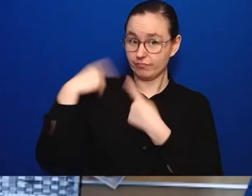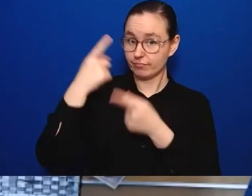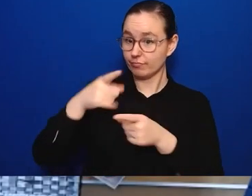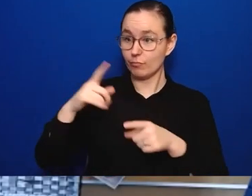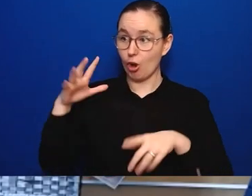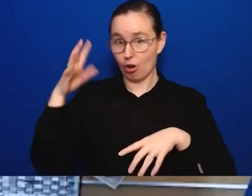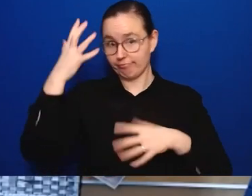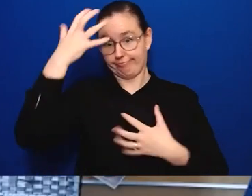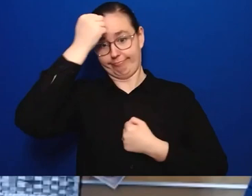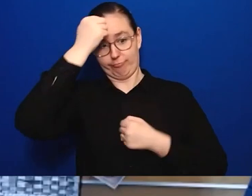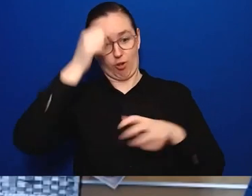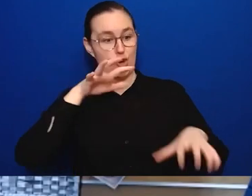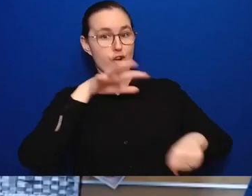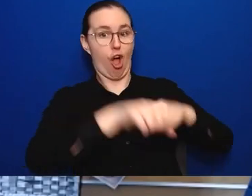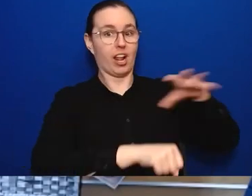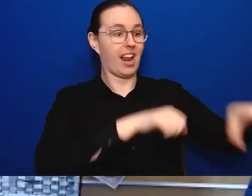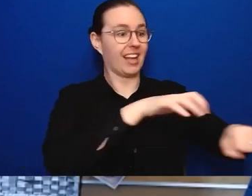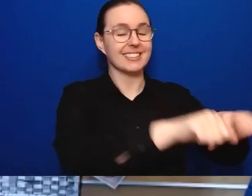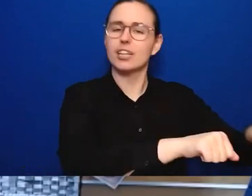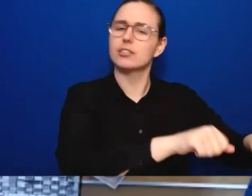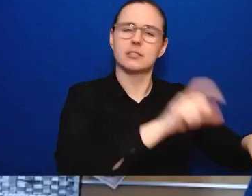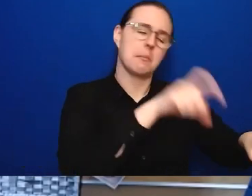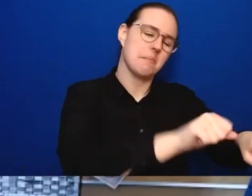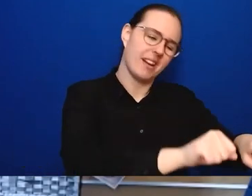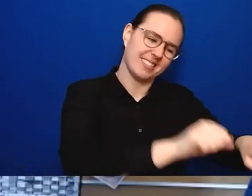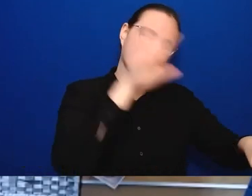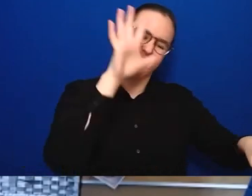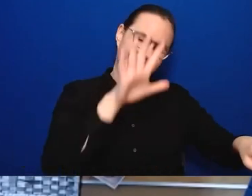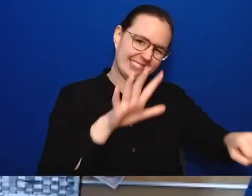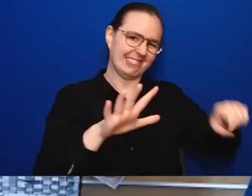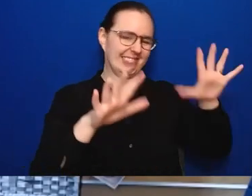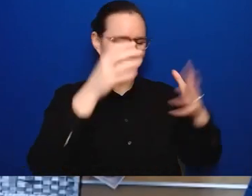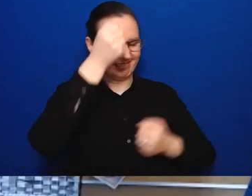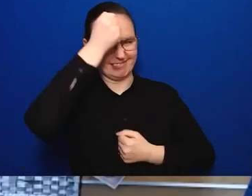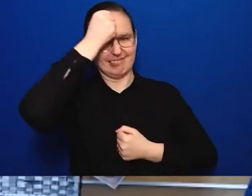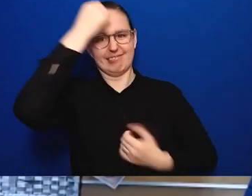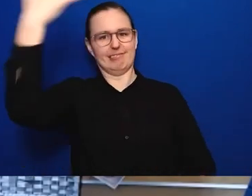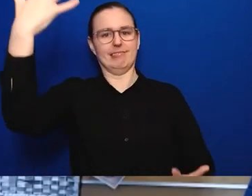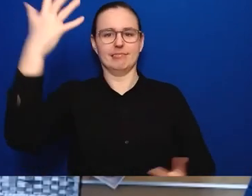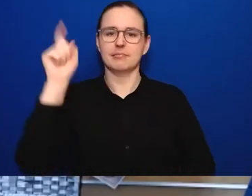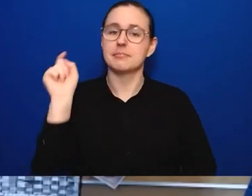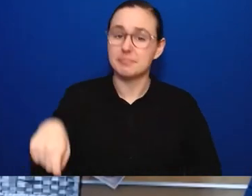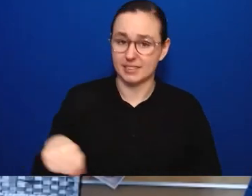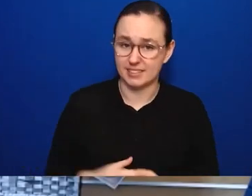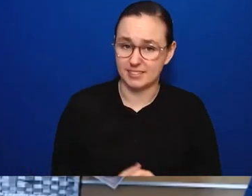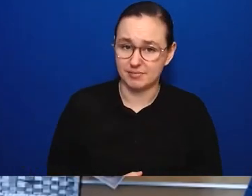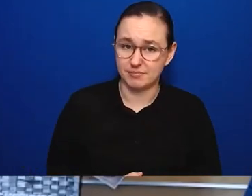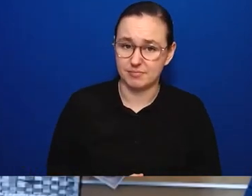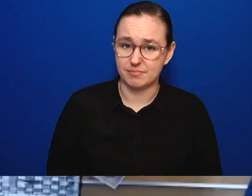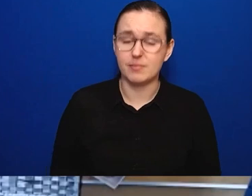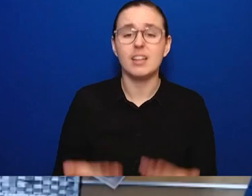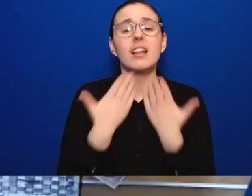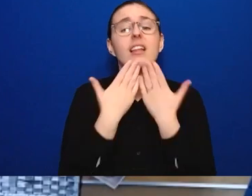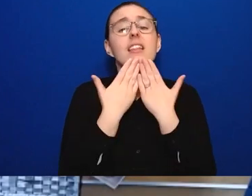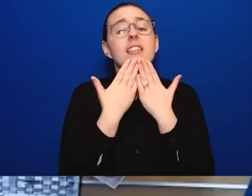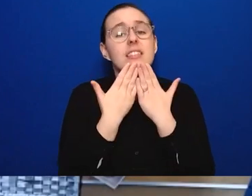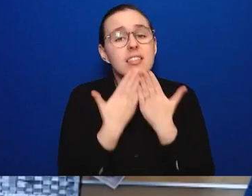Aboriginal Friendship Centers for stepping up to the plate as you always do, and for being in line to